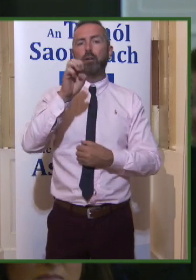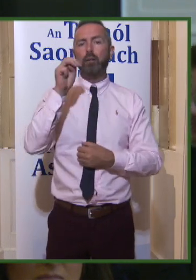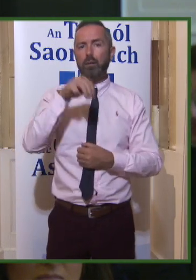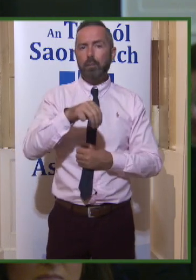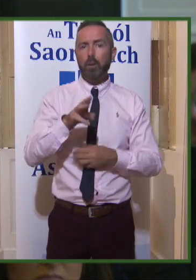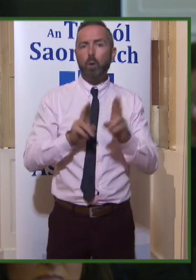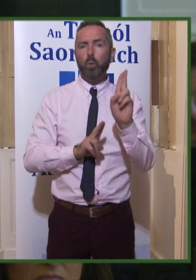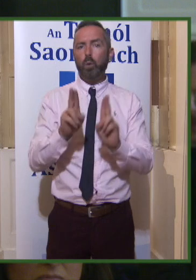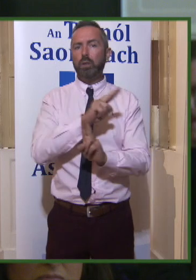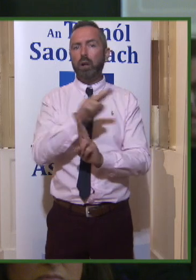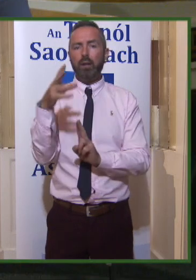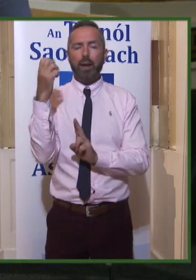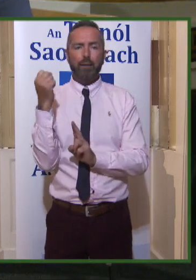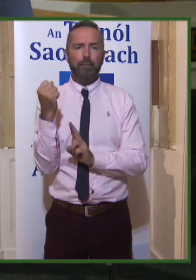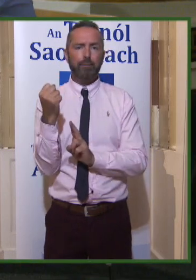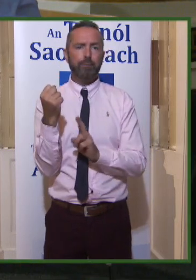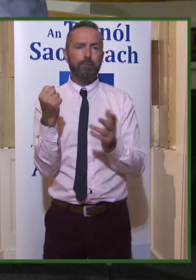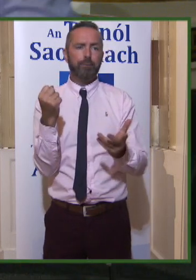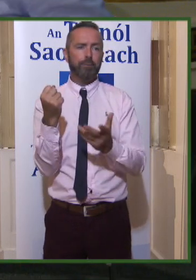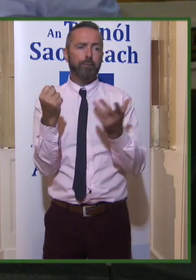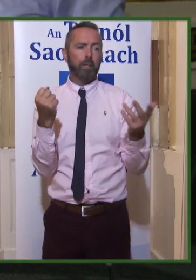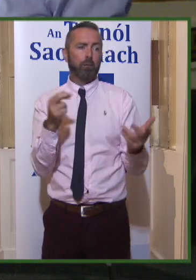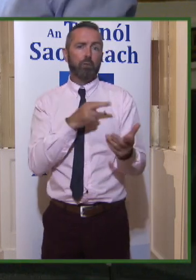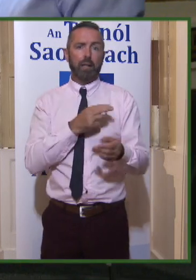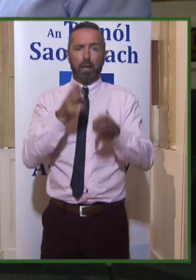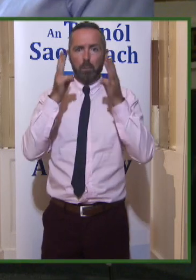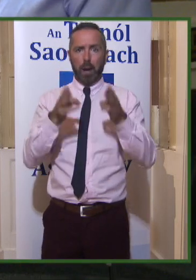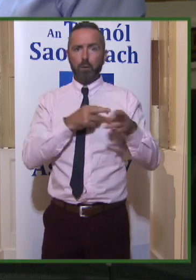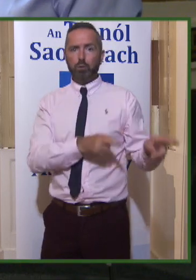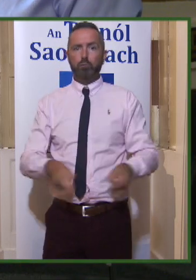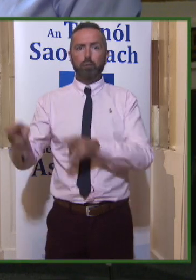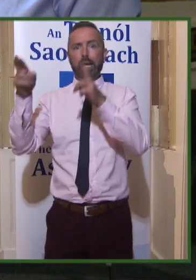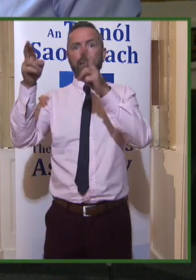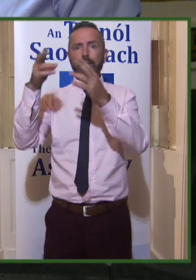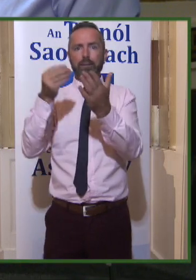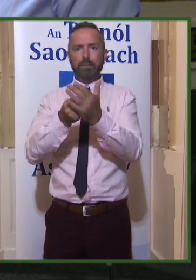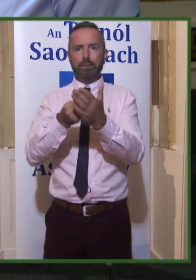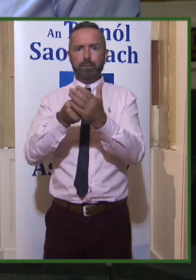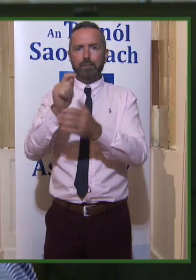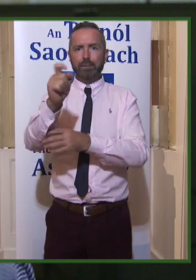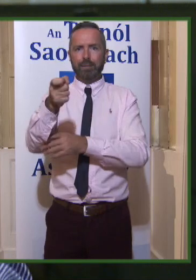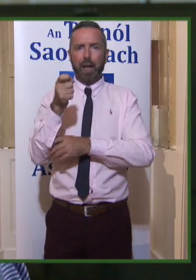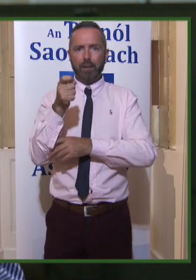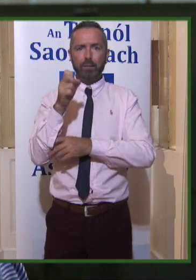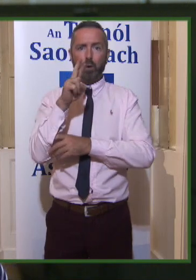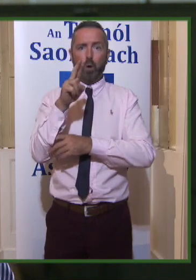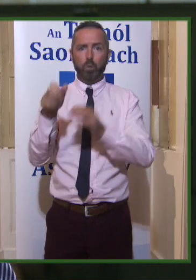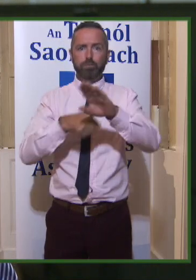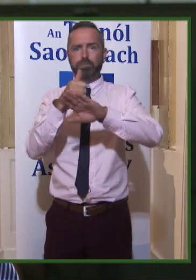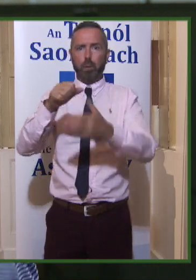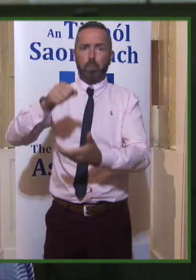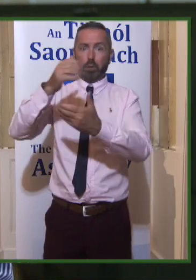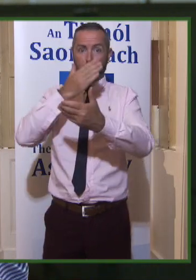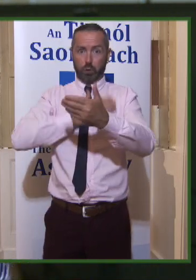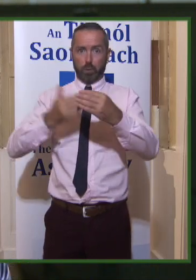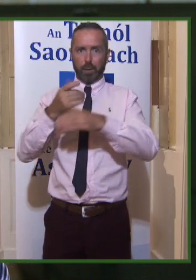would not have effectively the power to raise taxes or to set budgets purely by themselves. Okay.